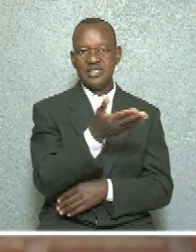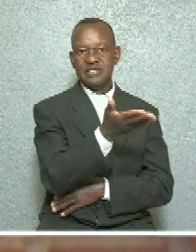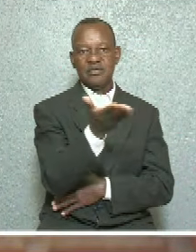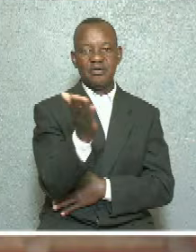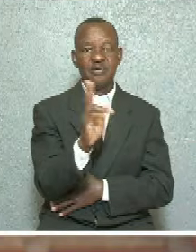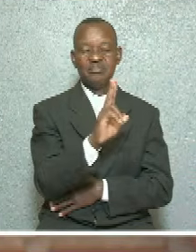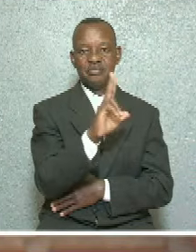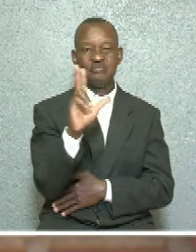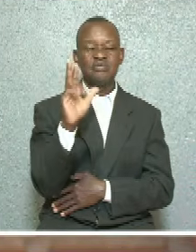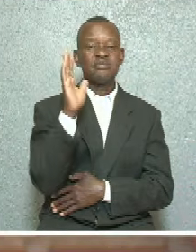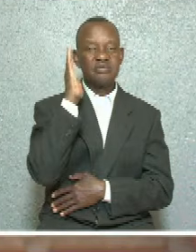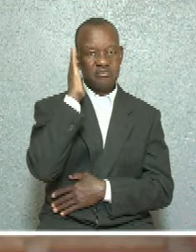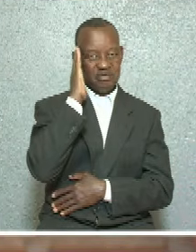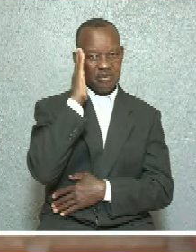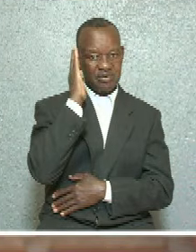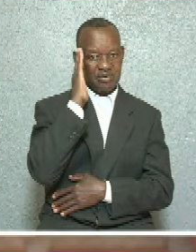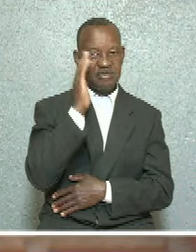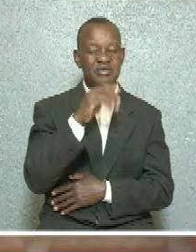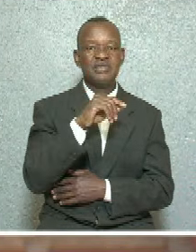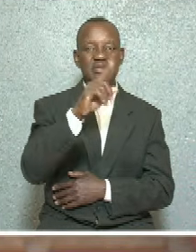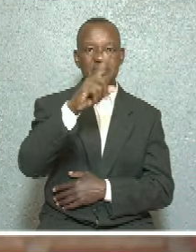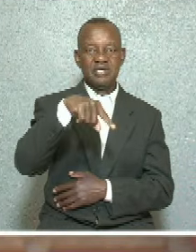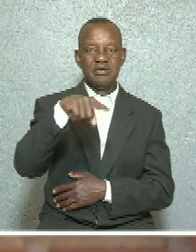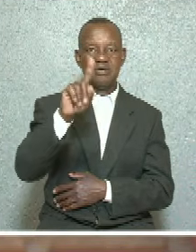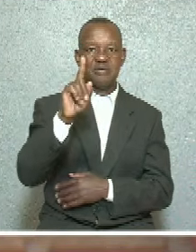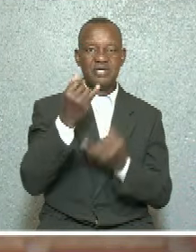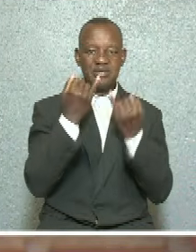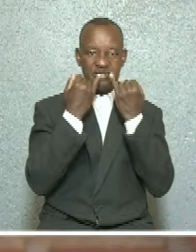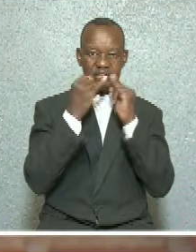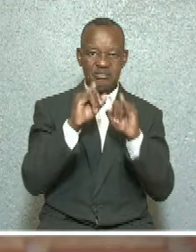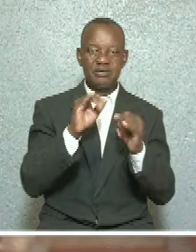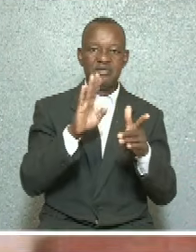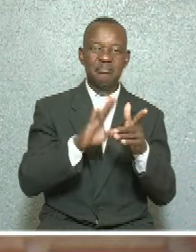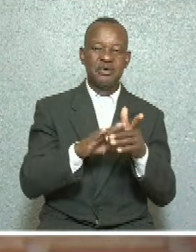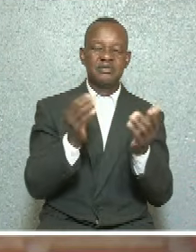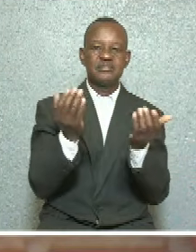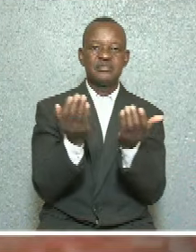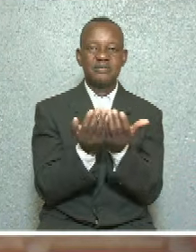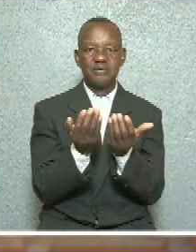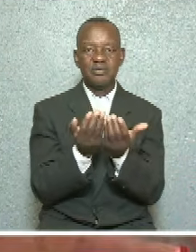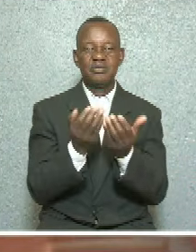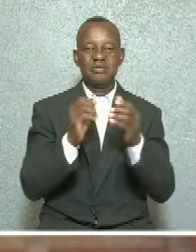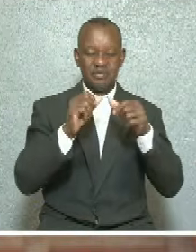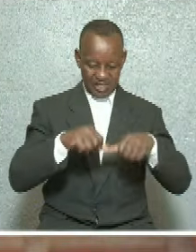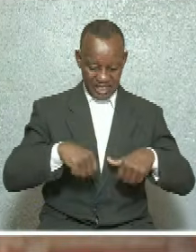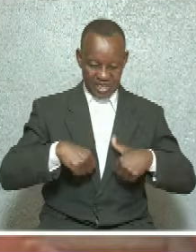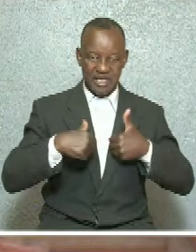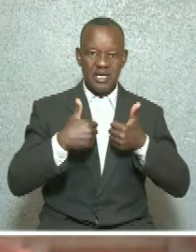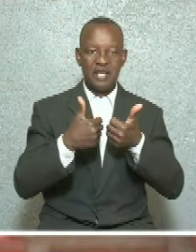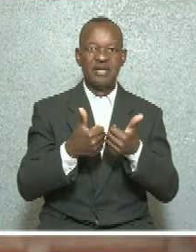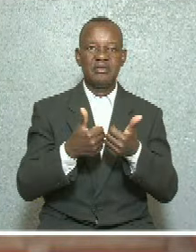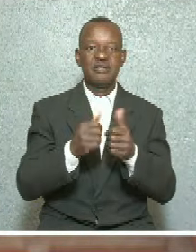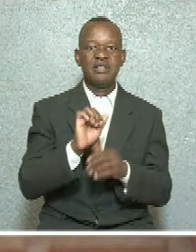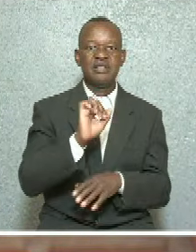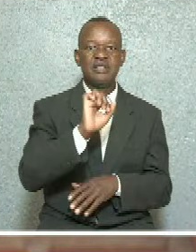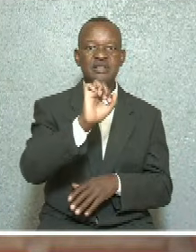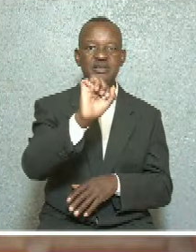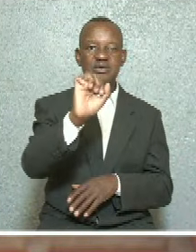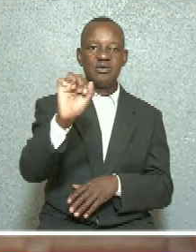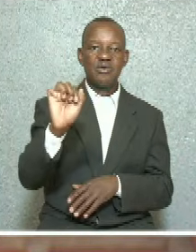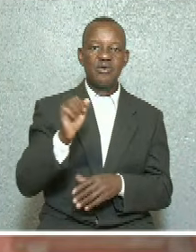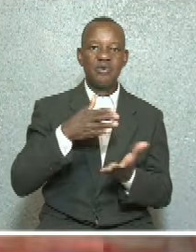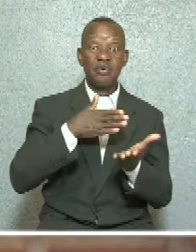information about school, about health, about play, your rights, all of that. So we